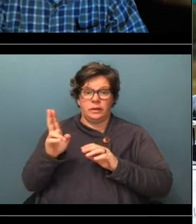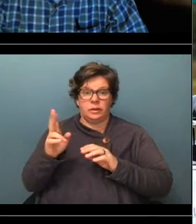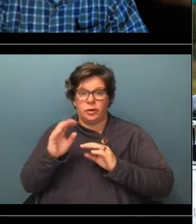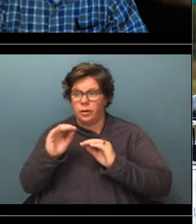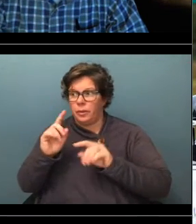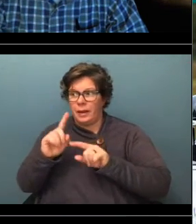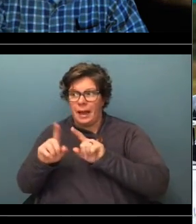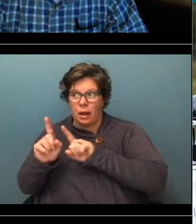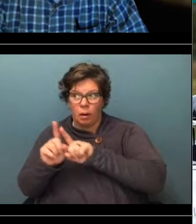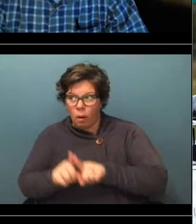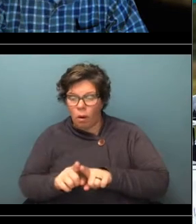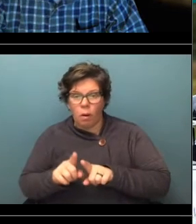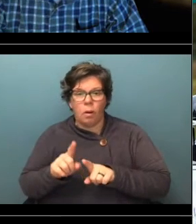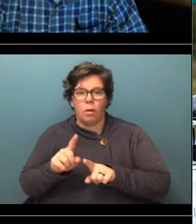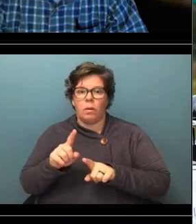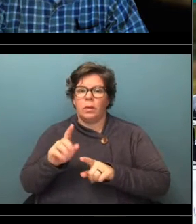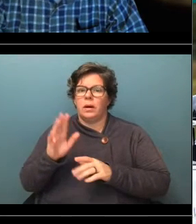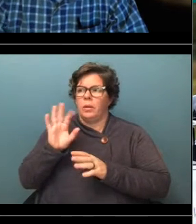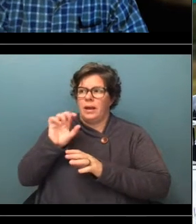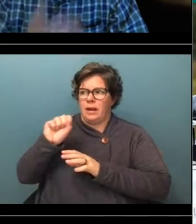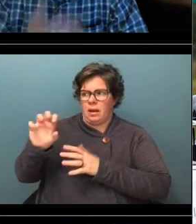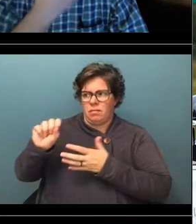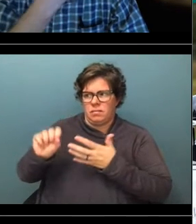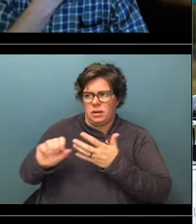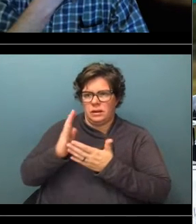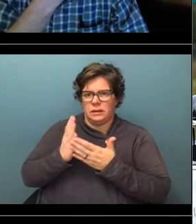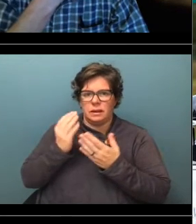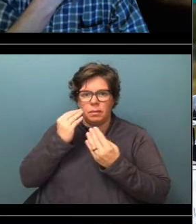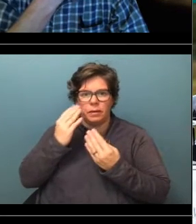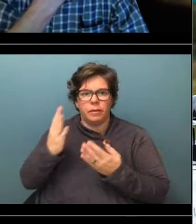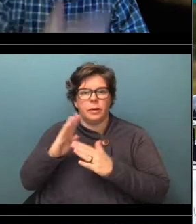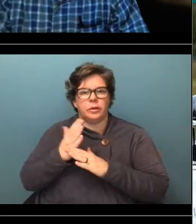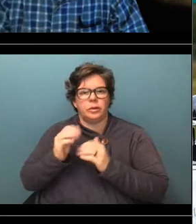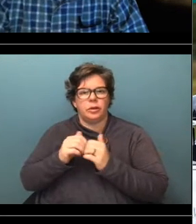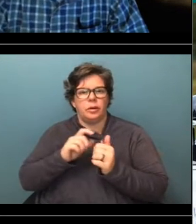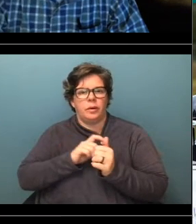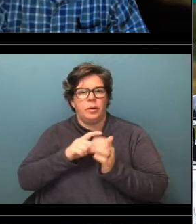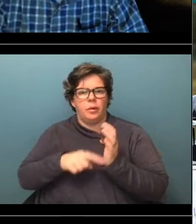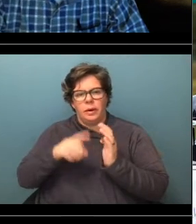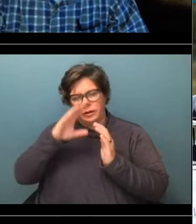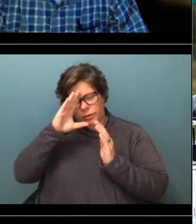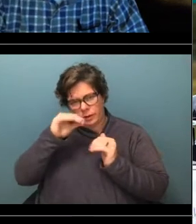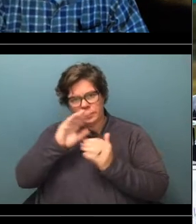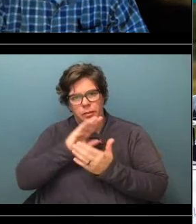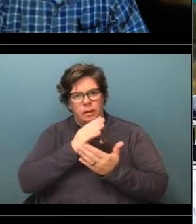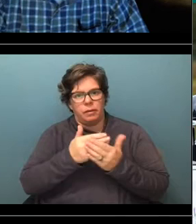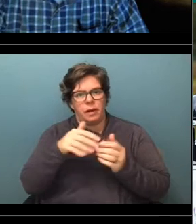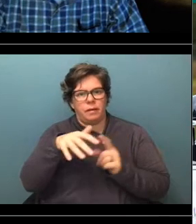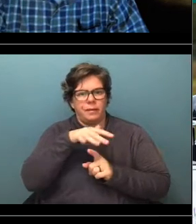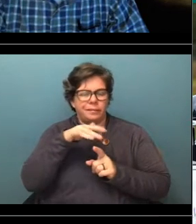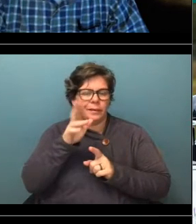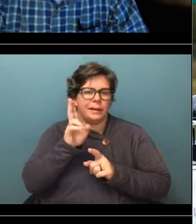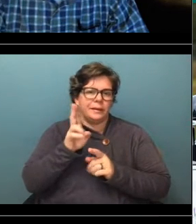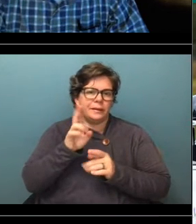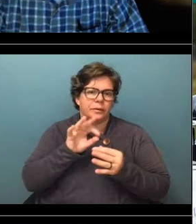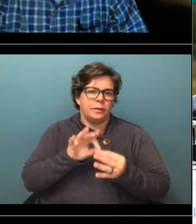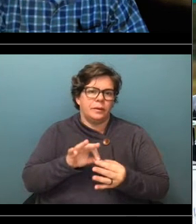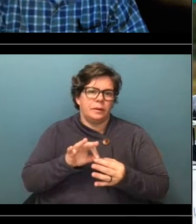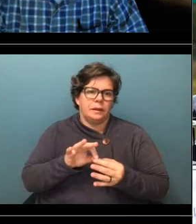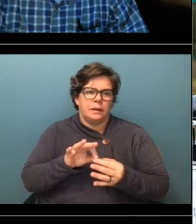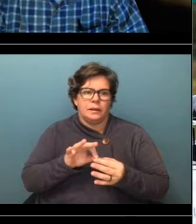them. That way they have an idea of what to expect based on past history in regards to